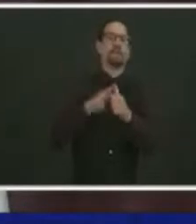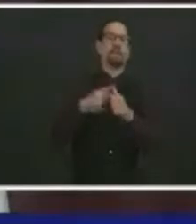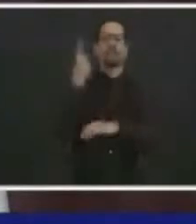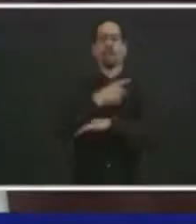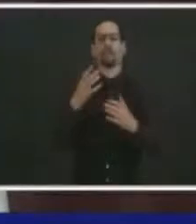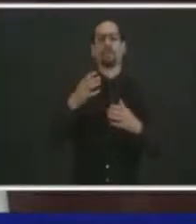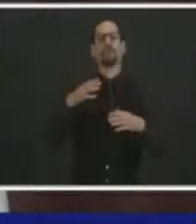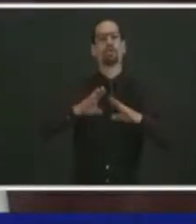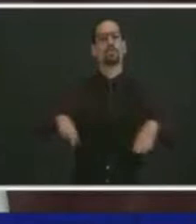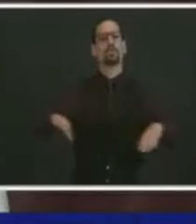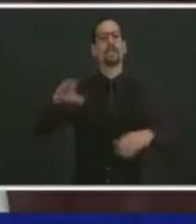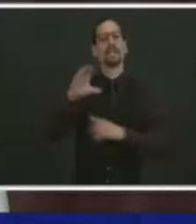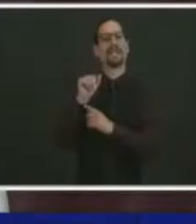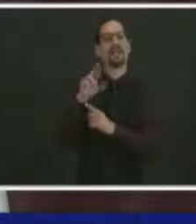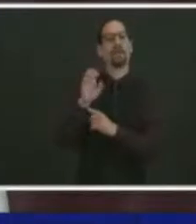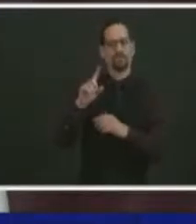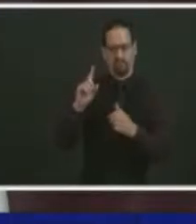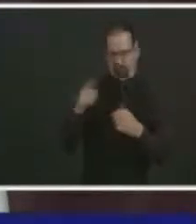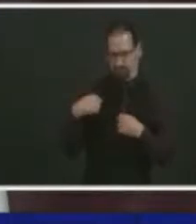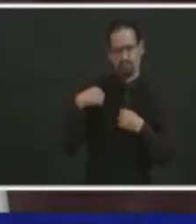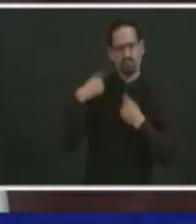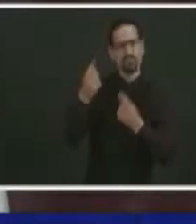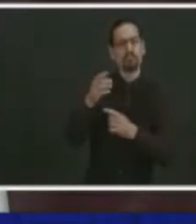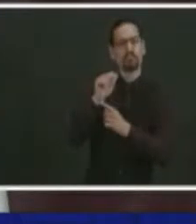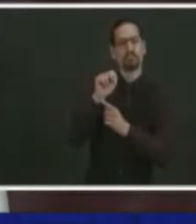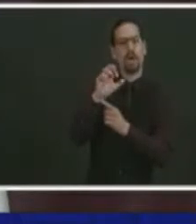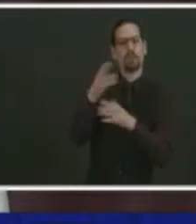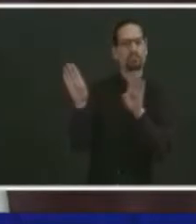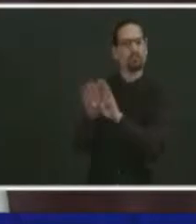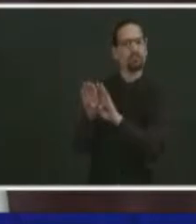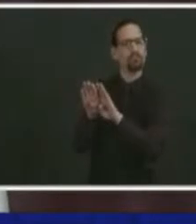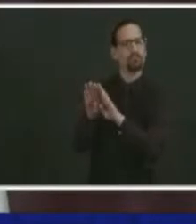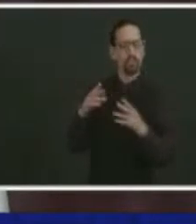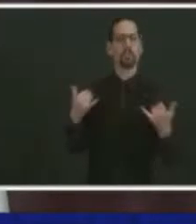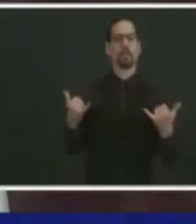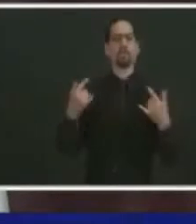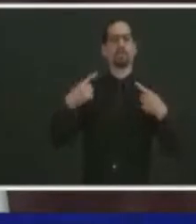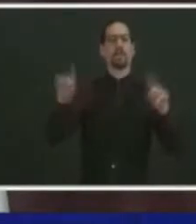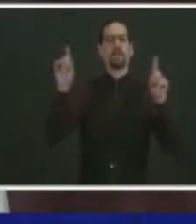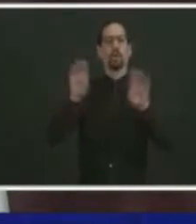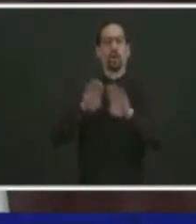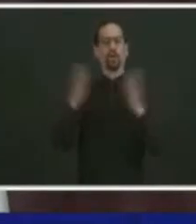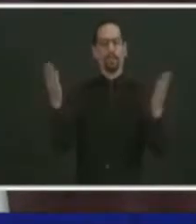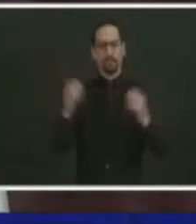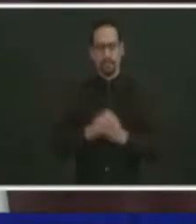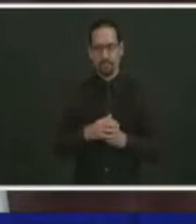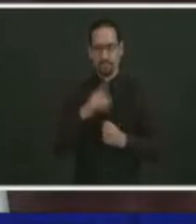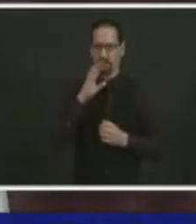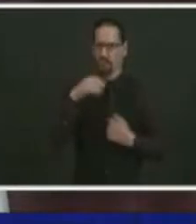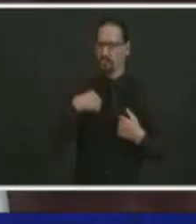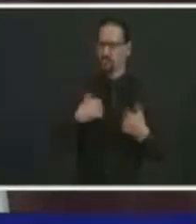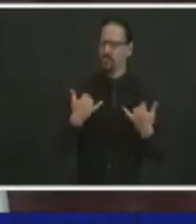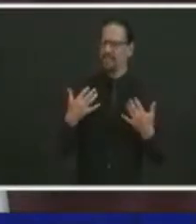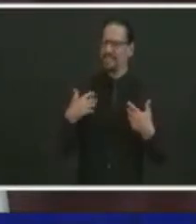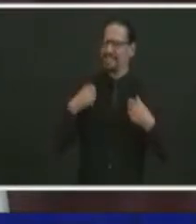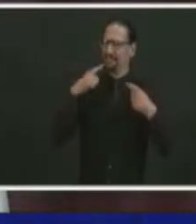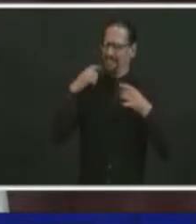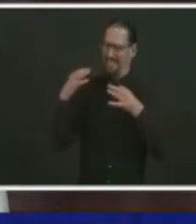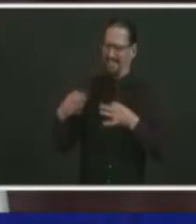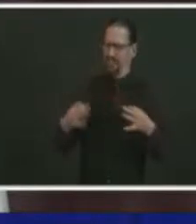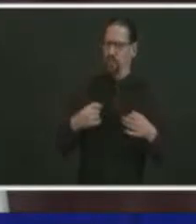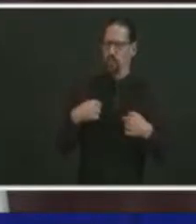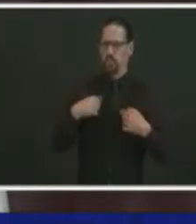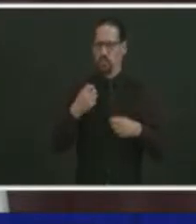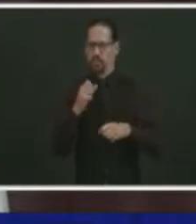March. I'll say on a personal level, I have had to make many tough calls over the past few